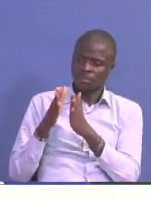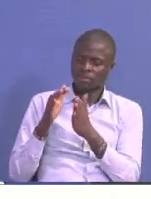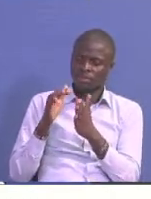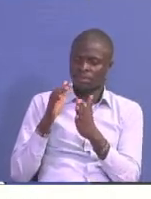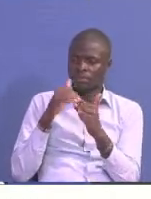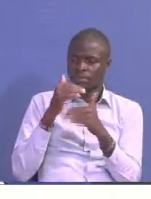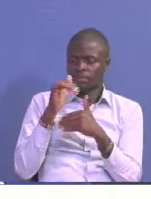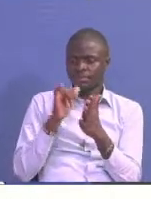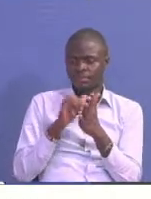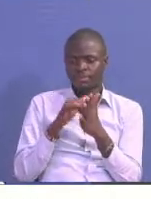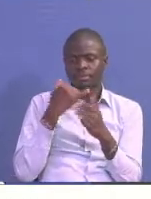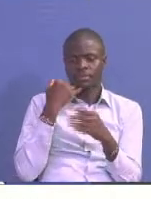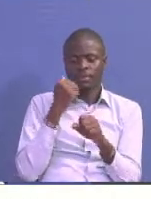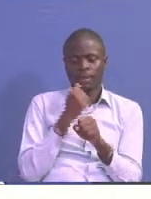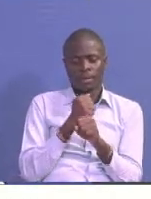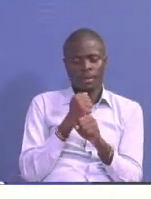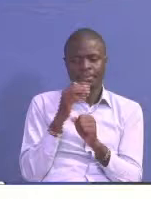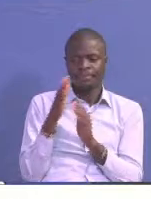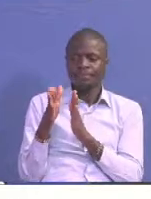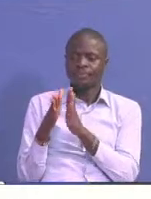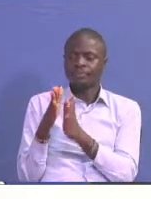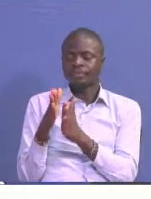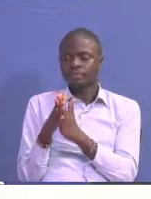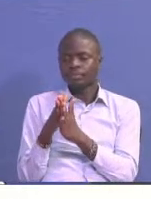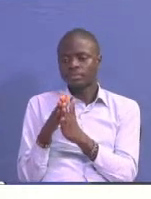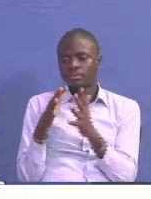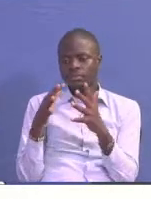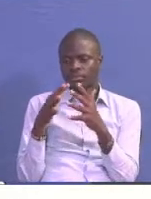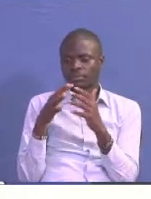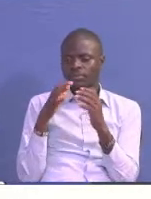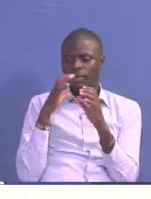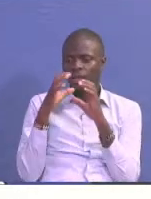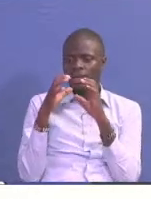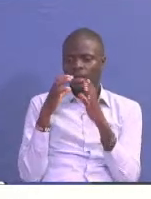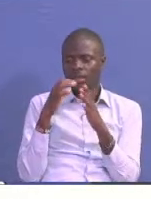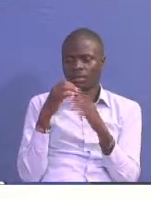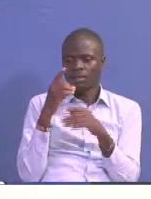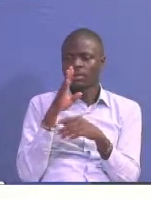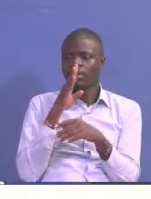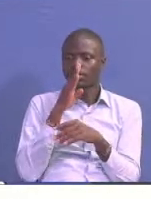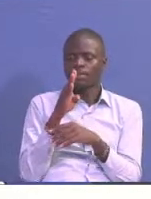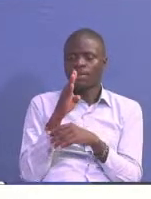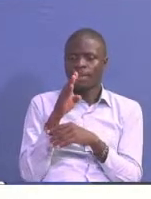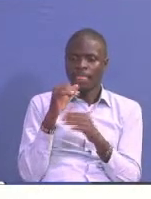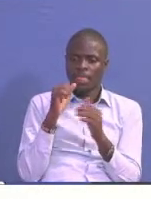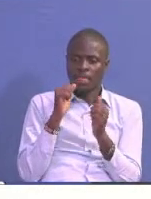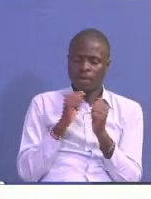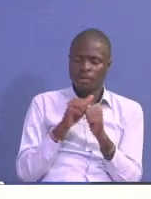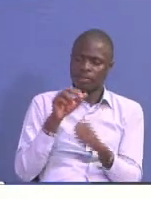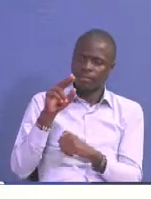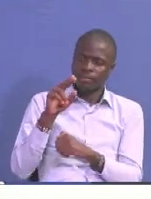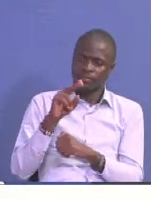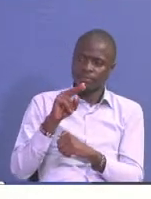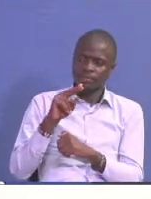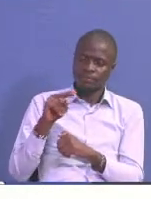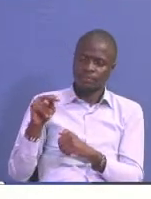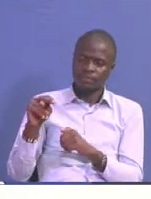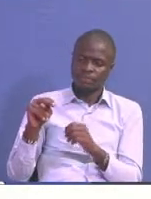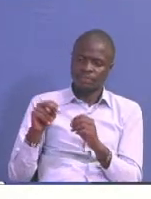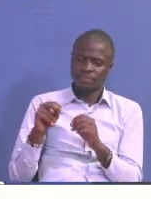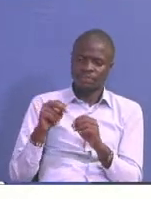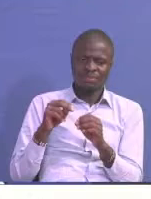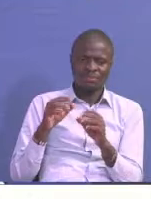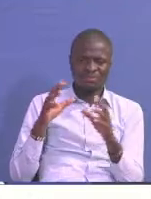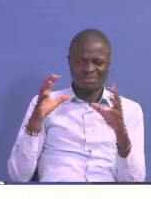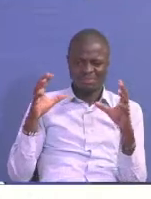just execution of the strategy. So engagement should always be. And without a comprehensive